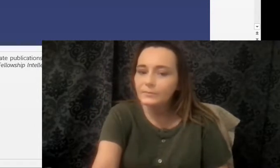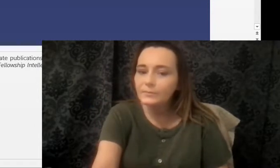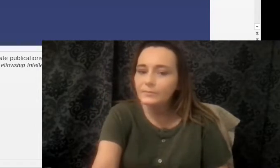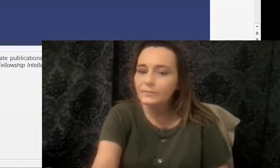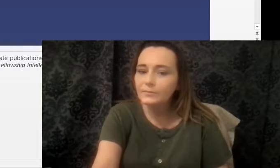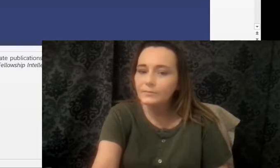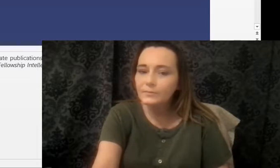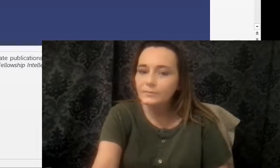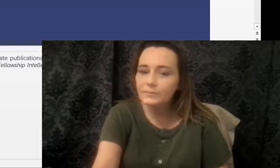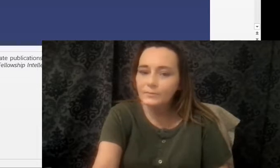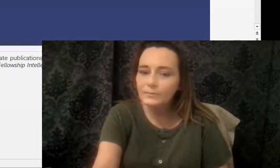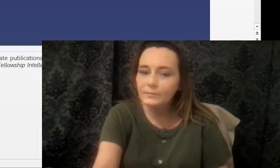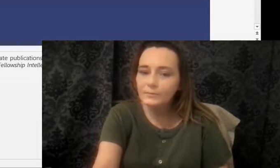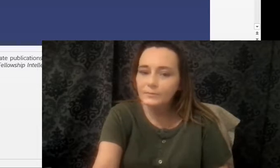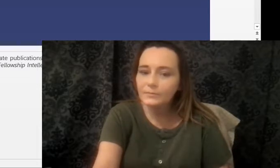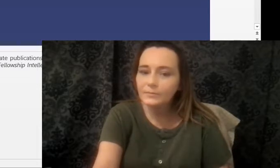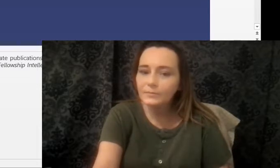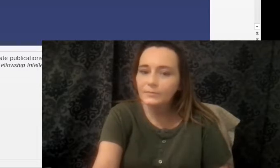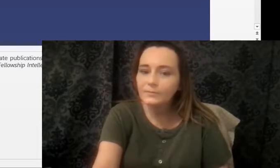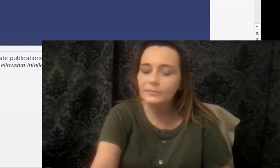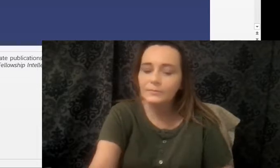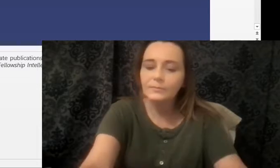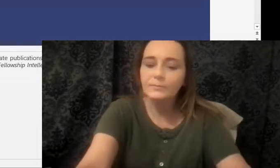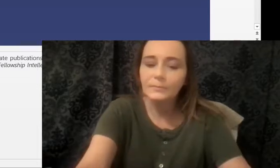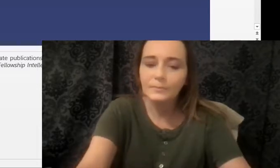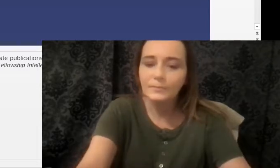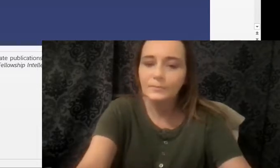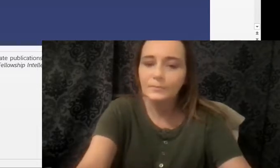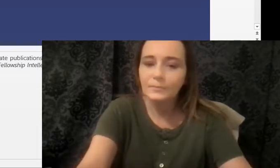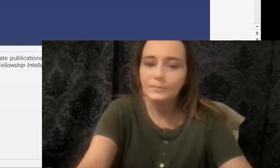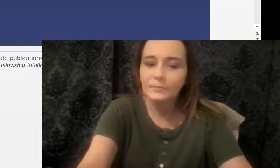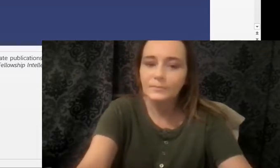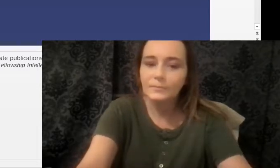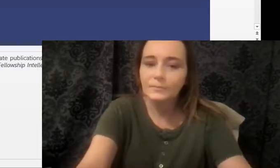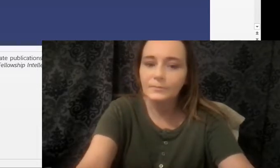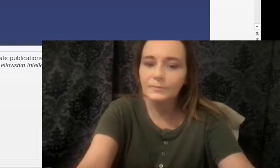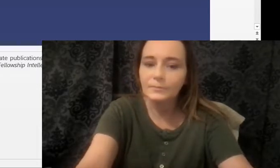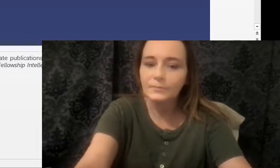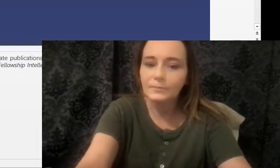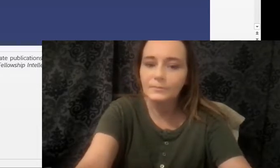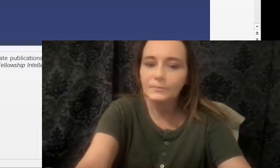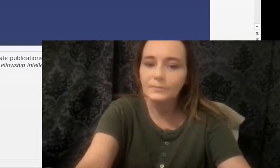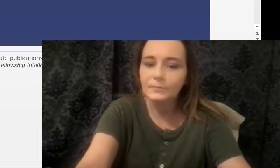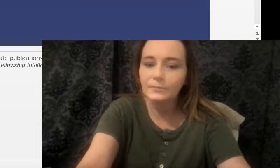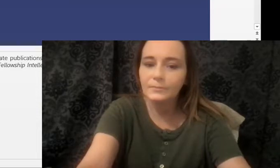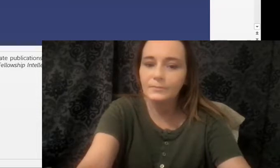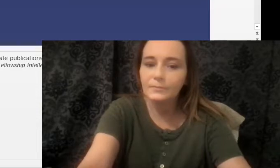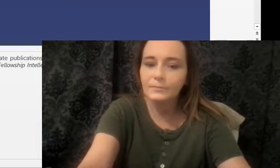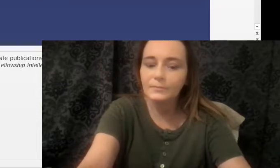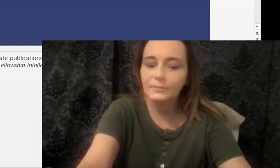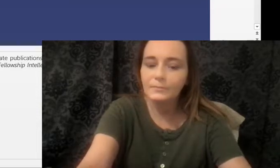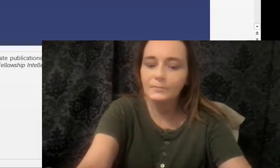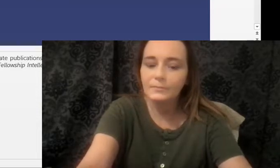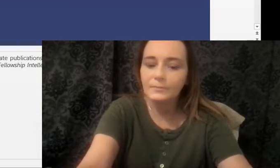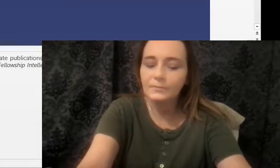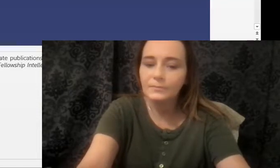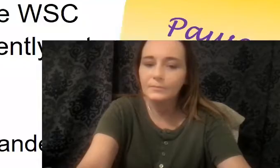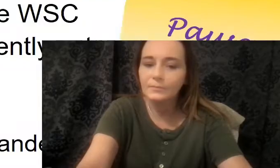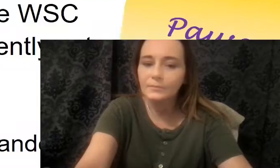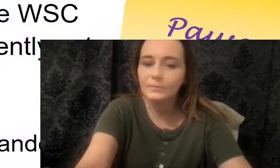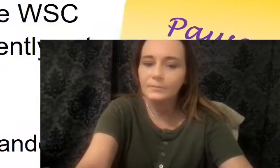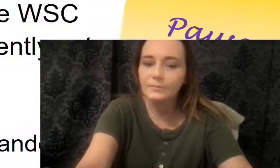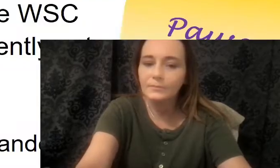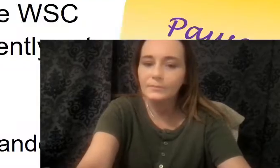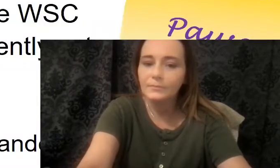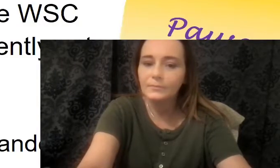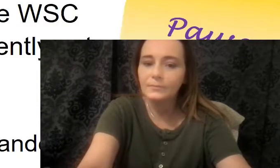me. One second. We're having some, everyone in back, if you could please keep it down, because it's again background. I won't